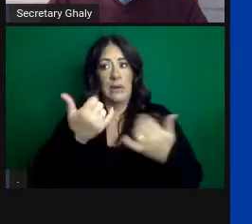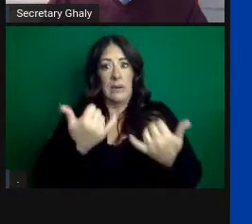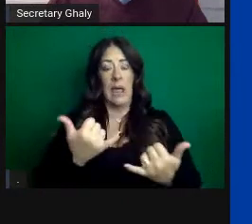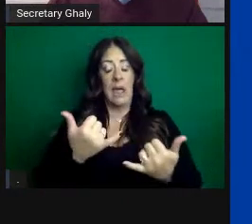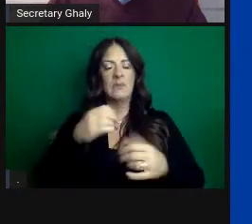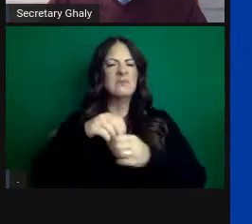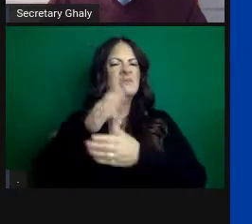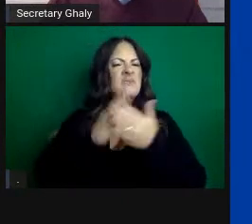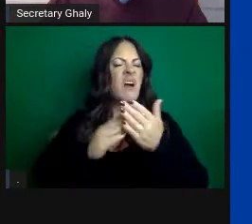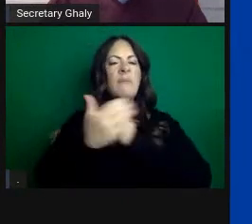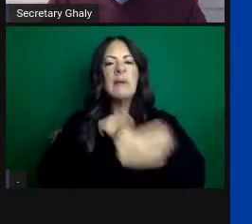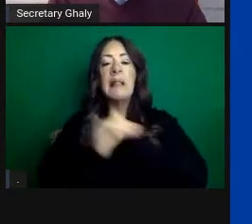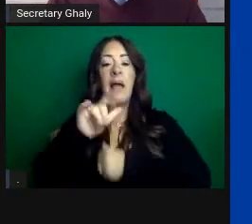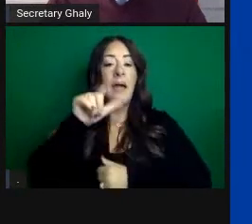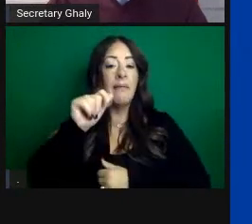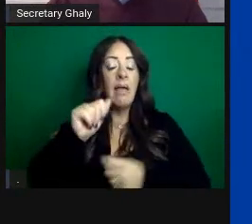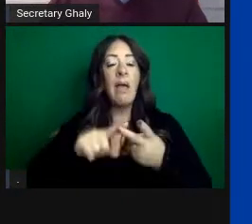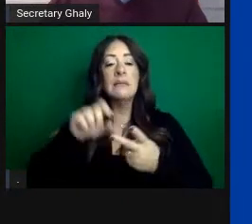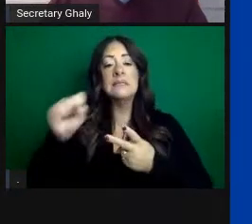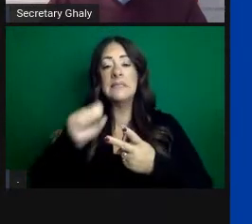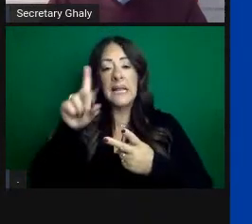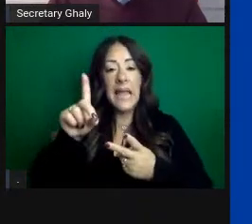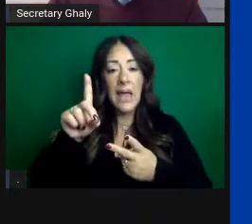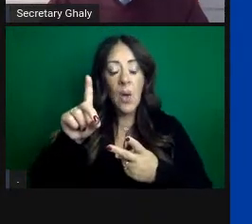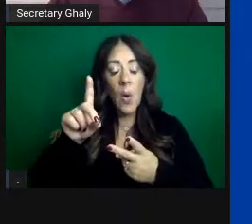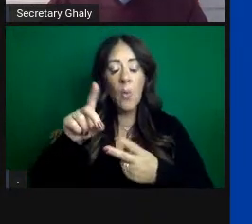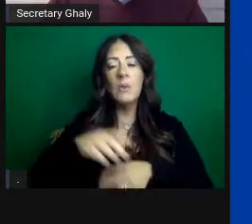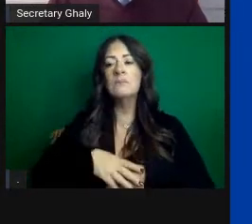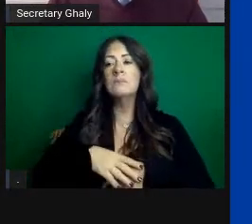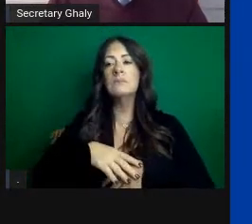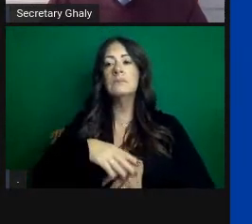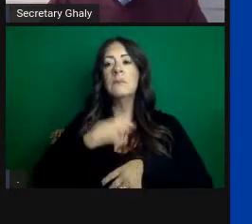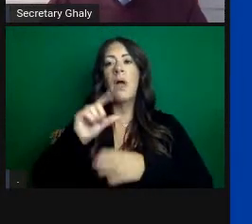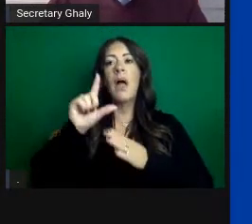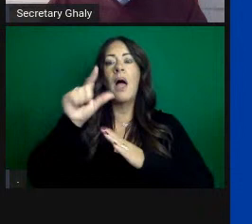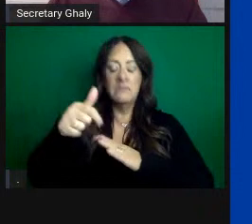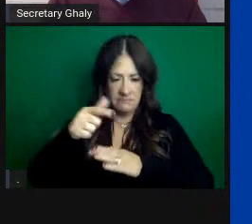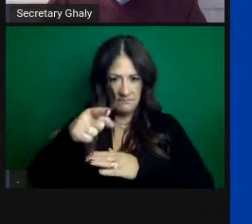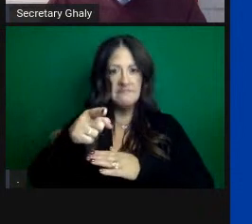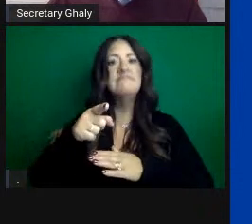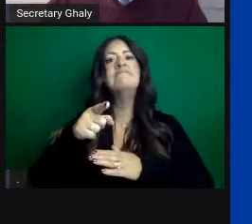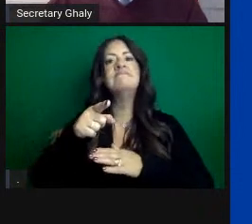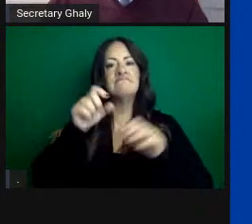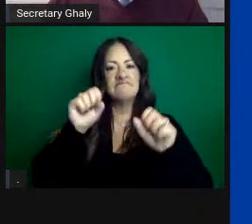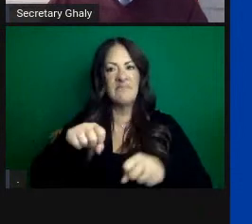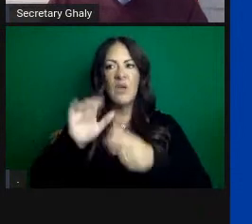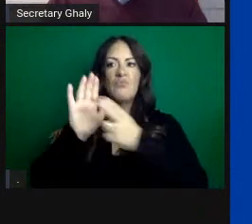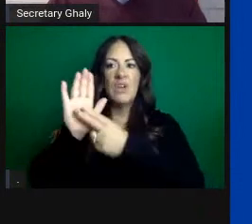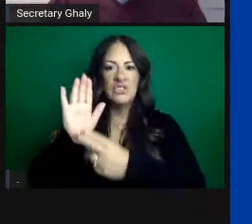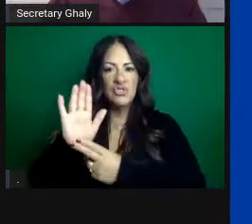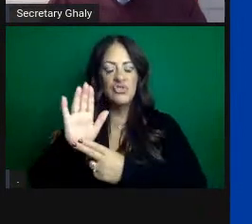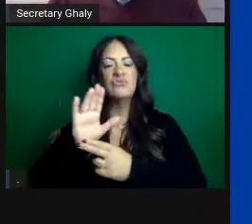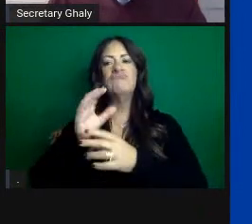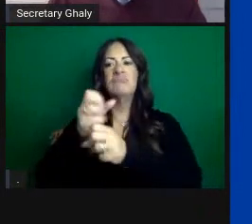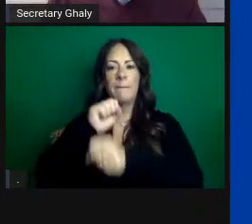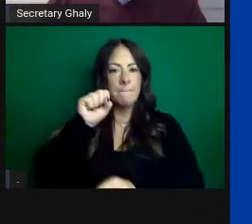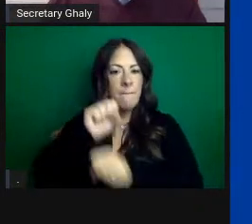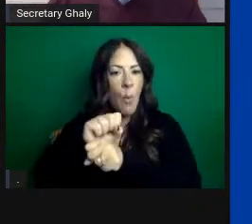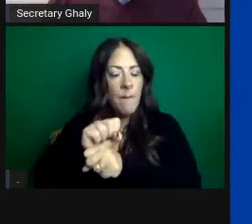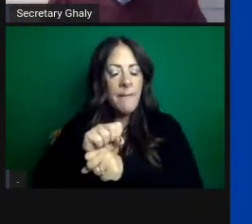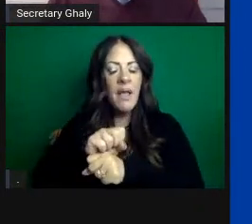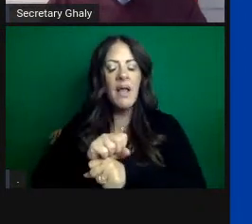counties, San Diego, LA, later on, statewide, you'll be able to register and get an appointment. The nice thing